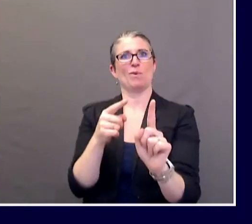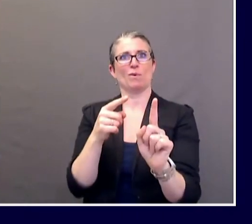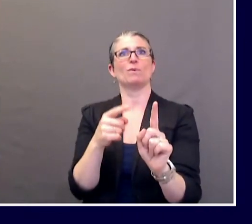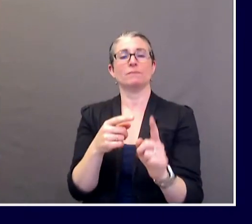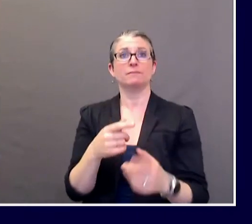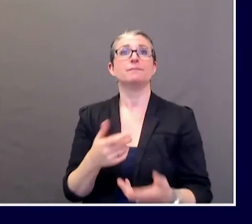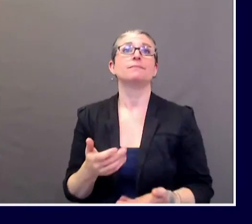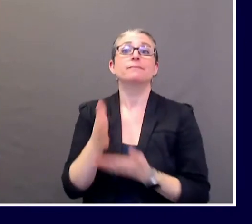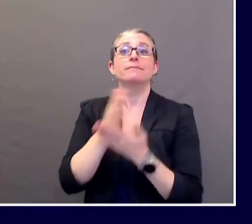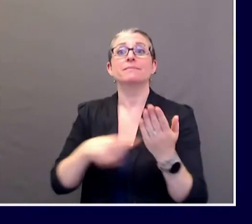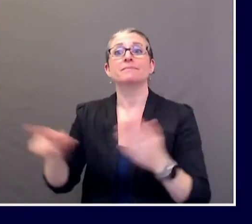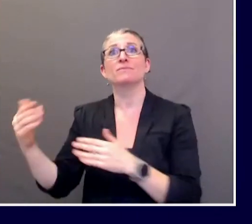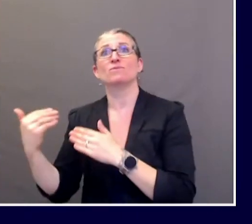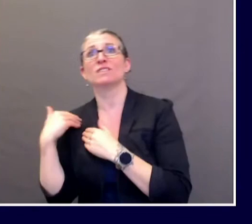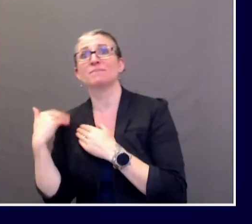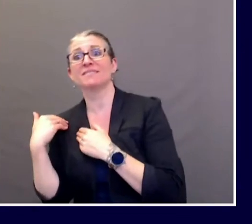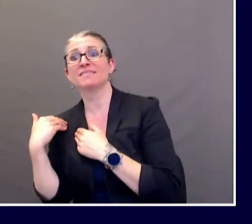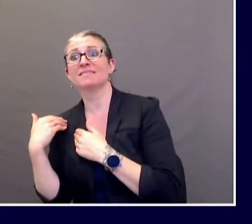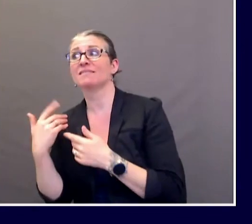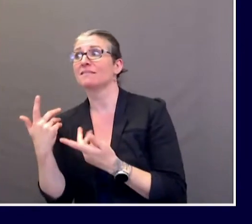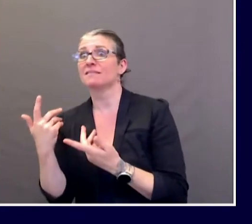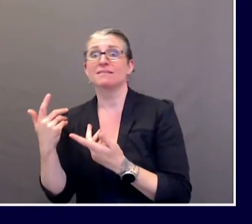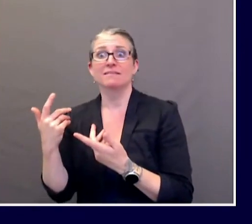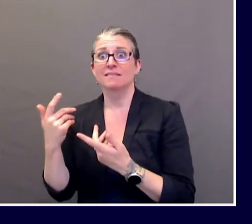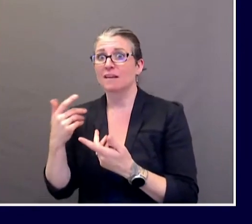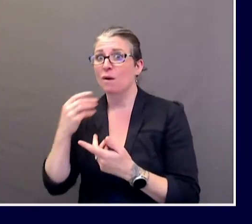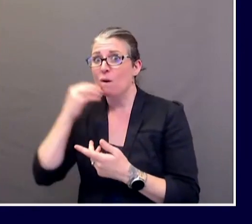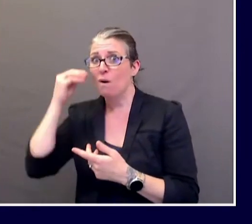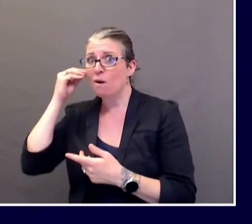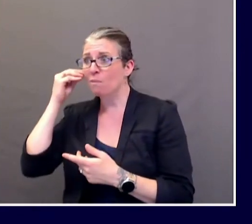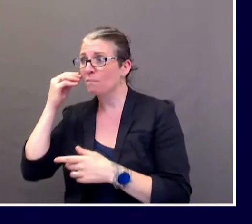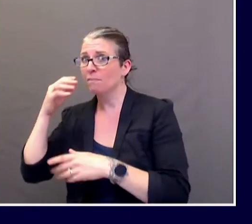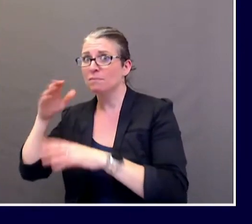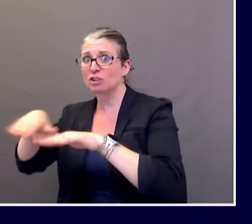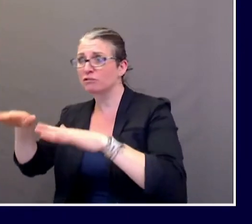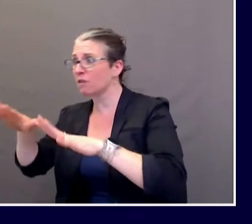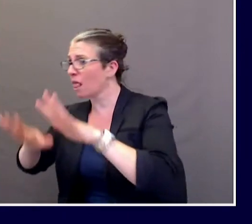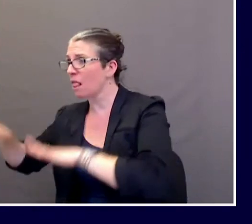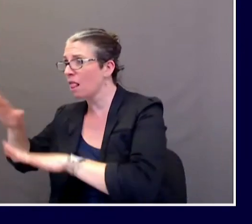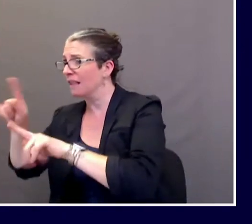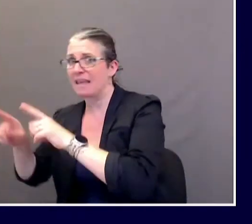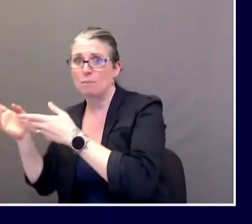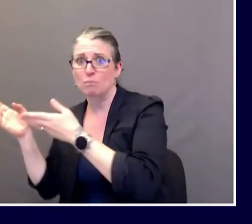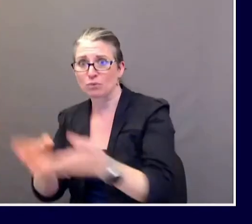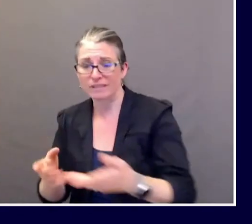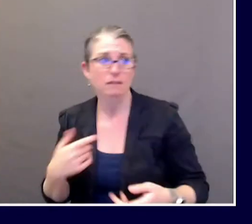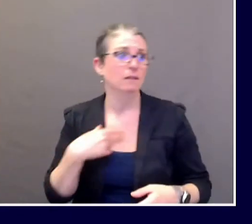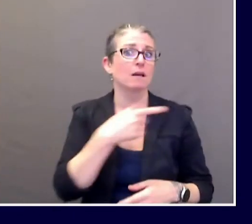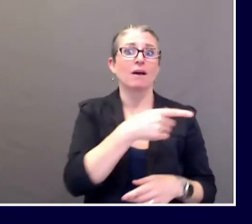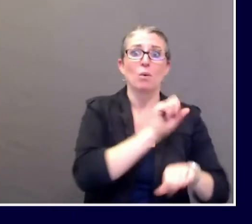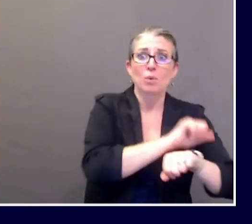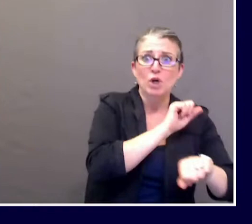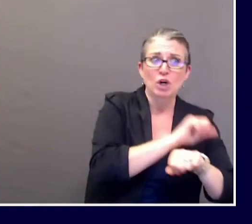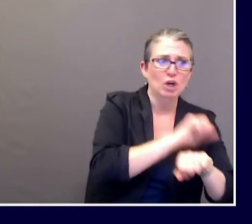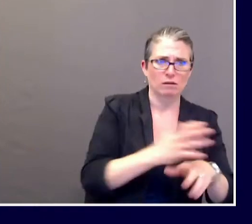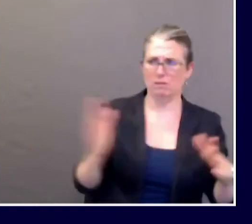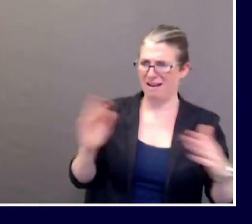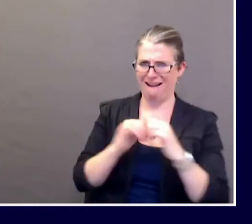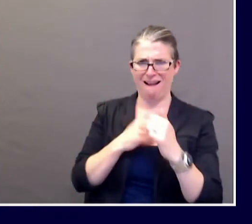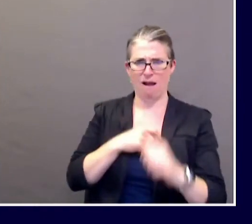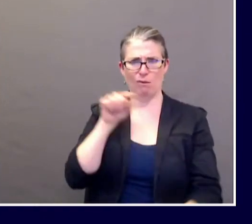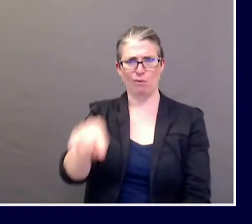of several different strategies that we're using in the month of May to really try to maintain our great progress in vaccinating Maine